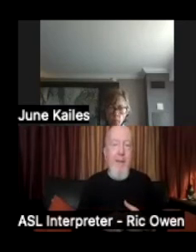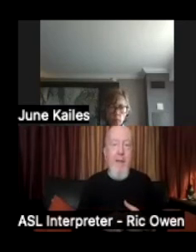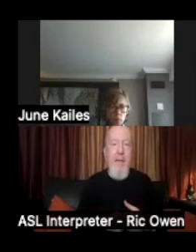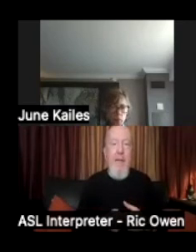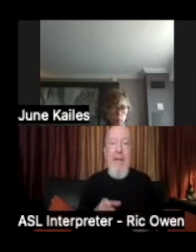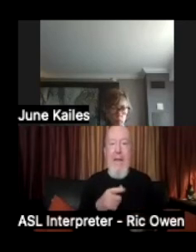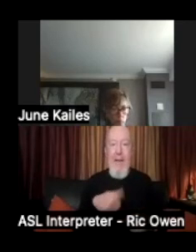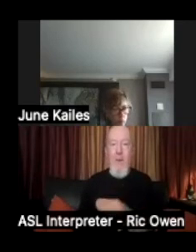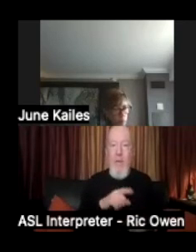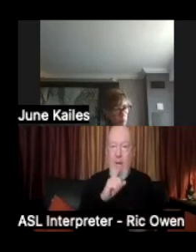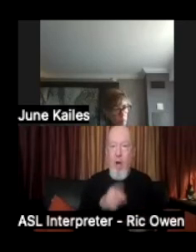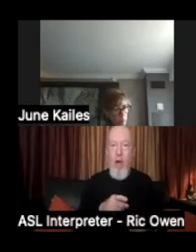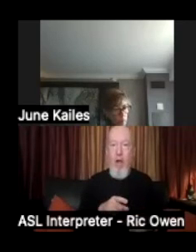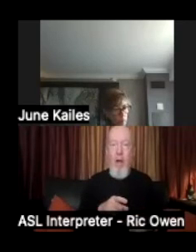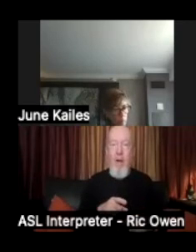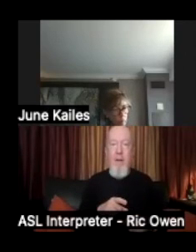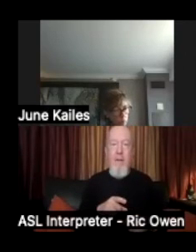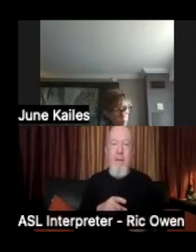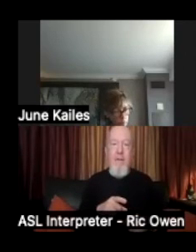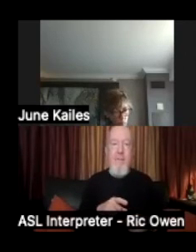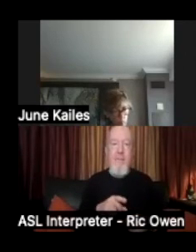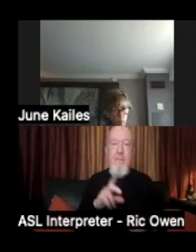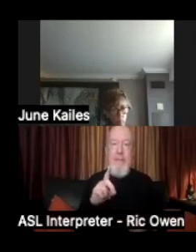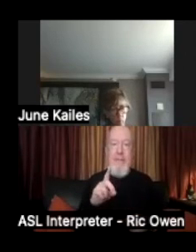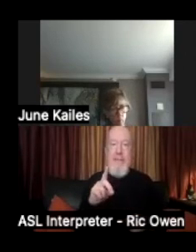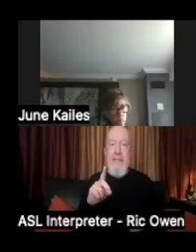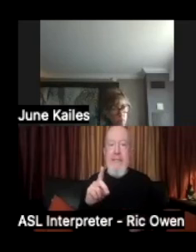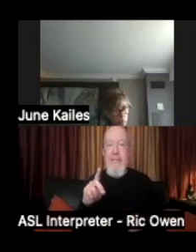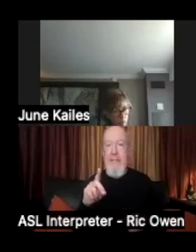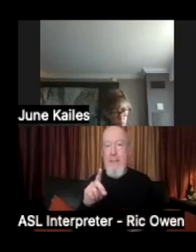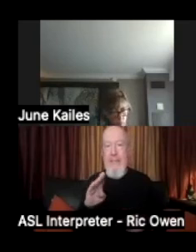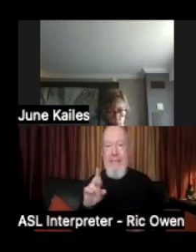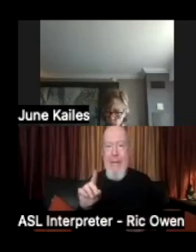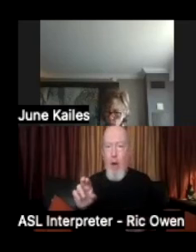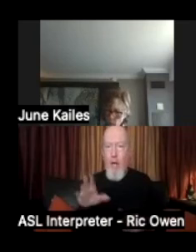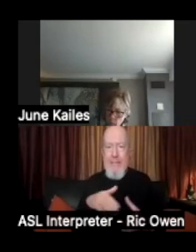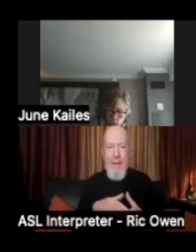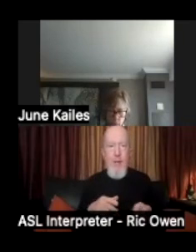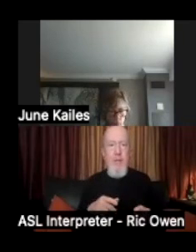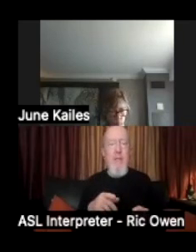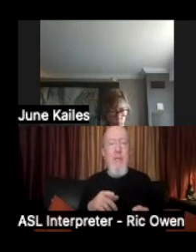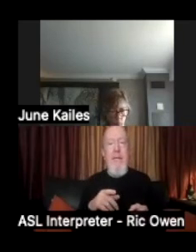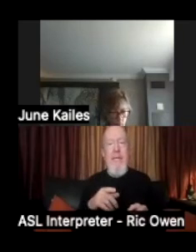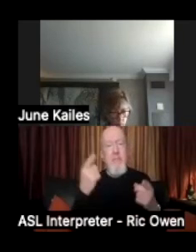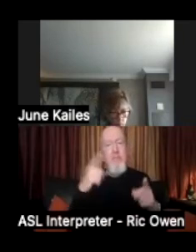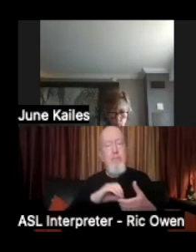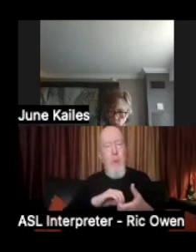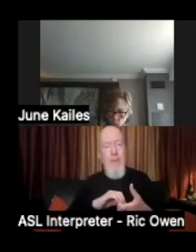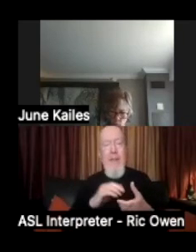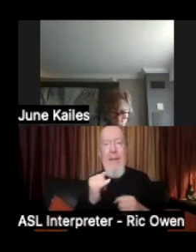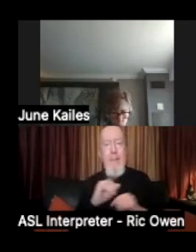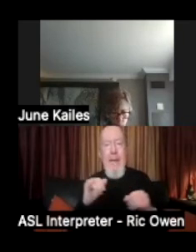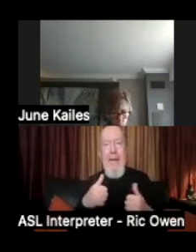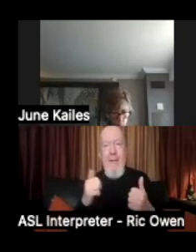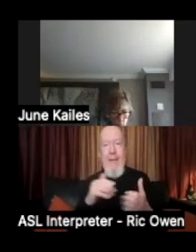centers. And we provide, and this is a partnership with the California Foundation for Independent Living Centers, the independent living centers across